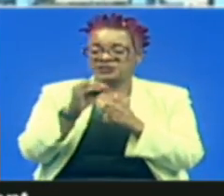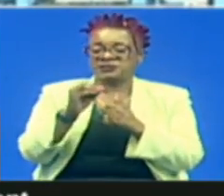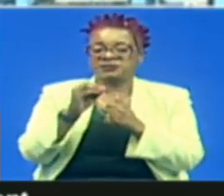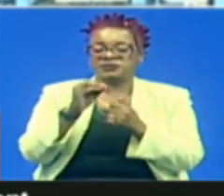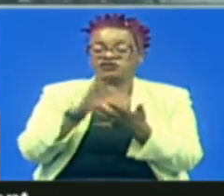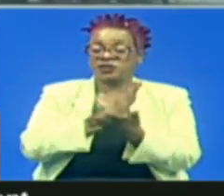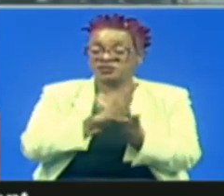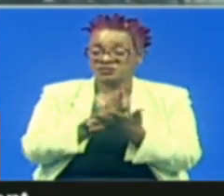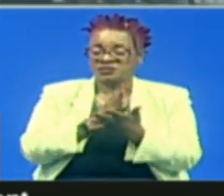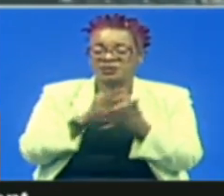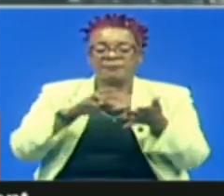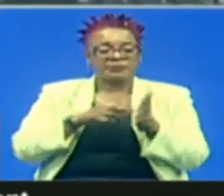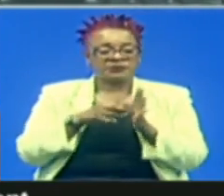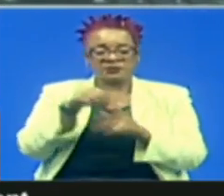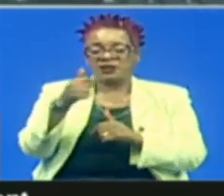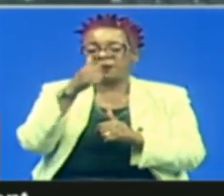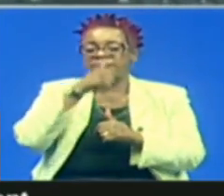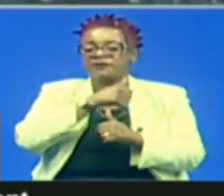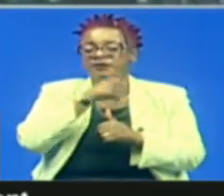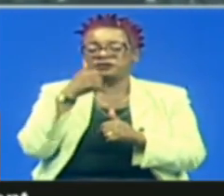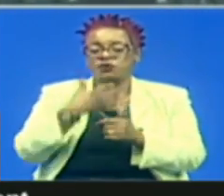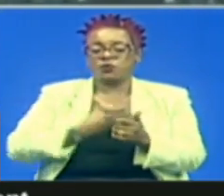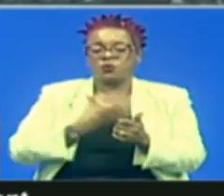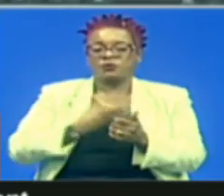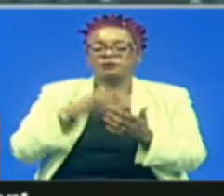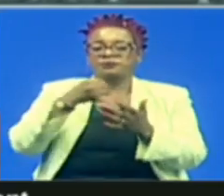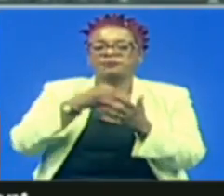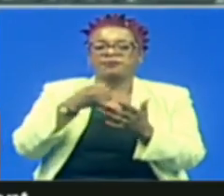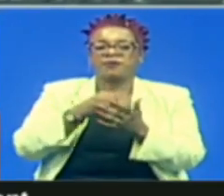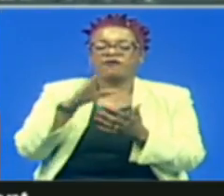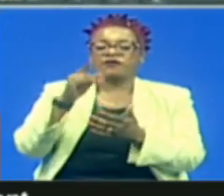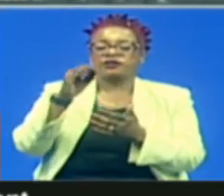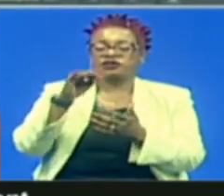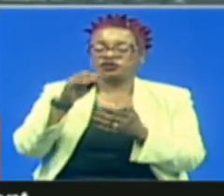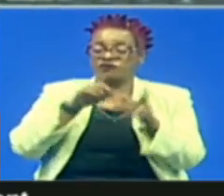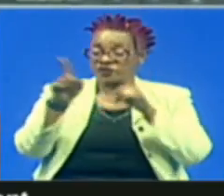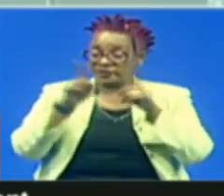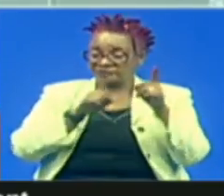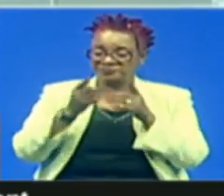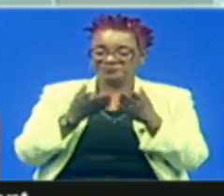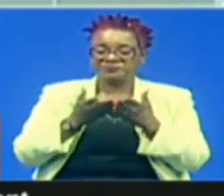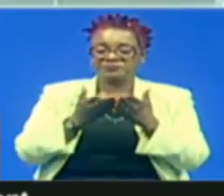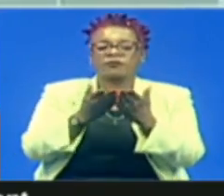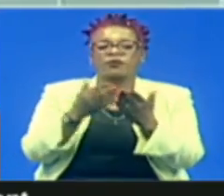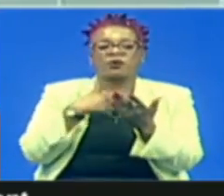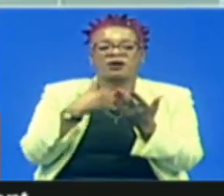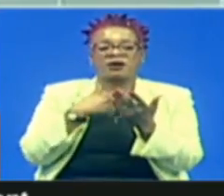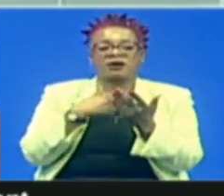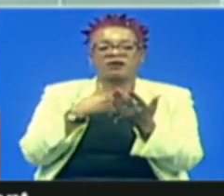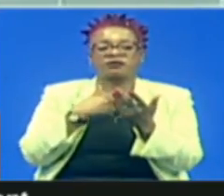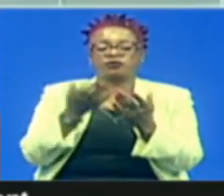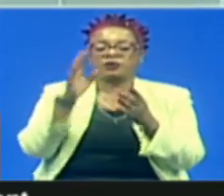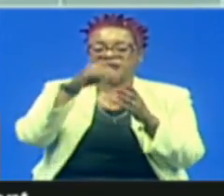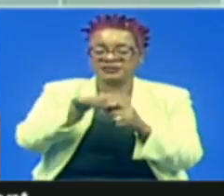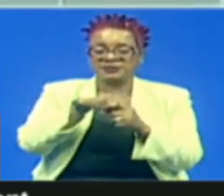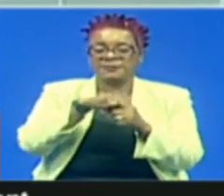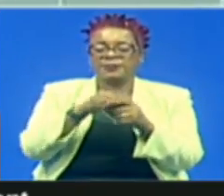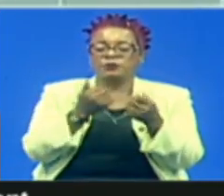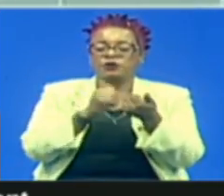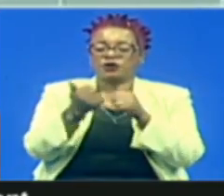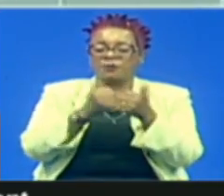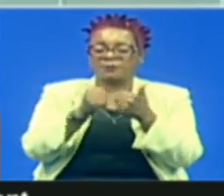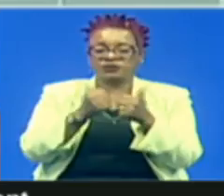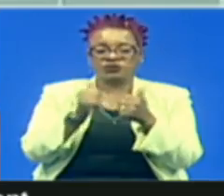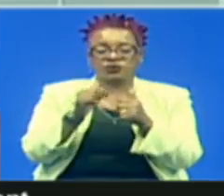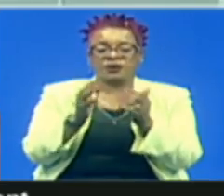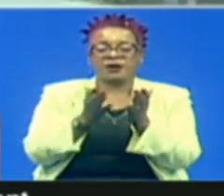means that other privately owned entities, including foreign shipping companies, will now have to enter into stiff competition